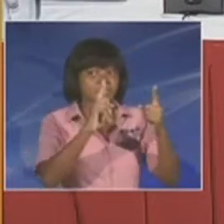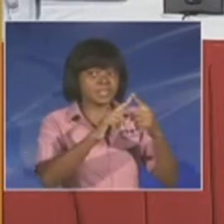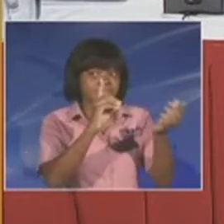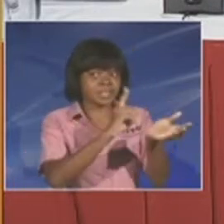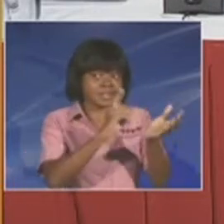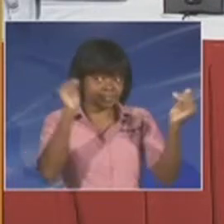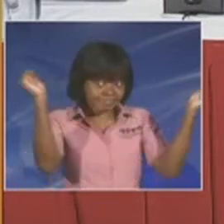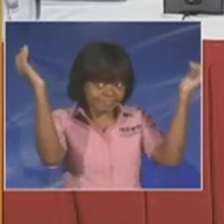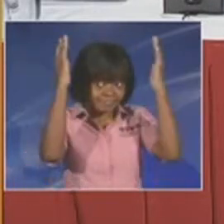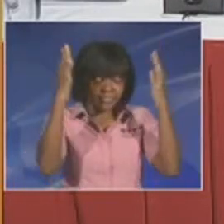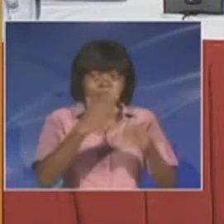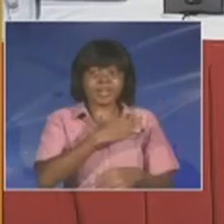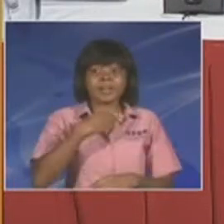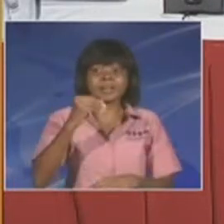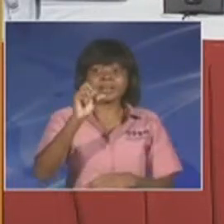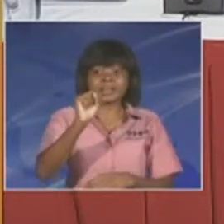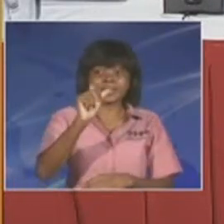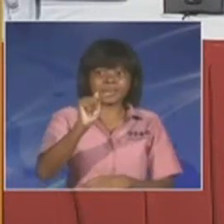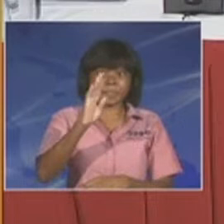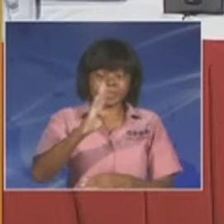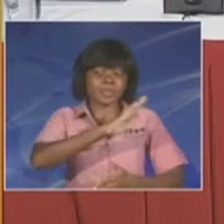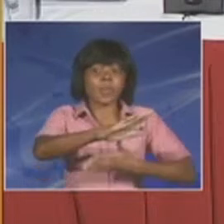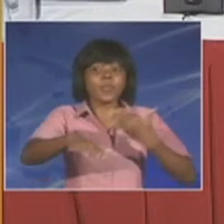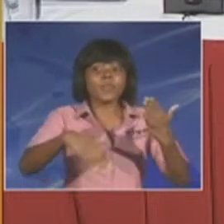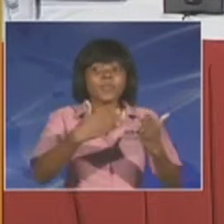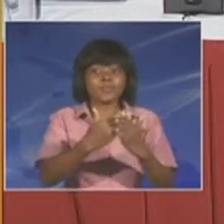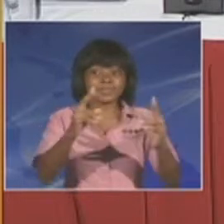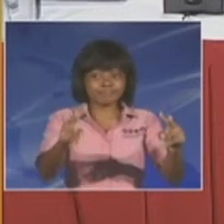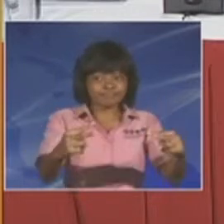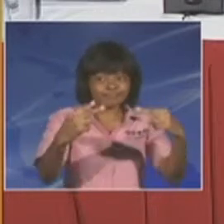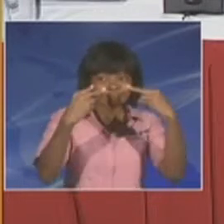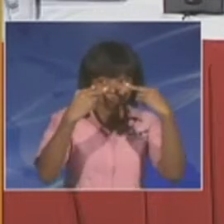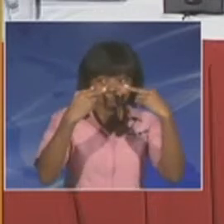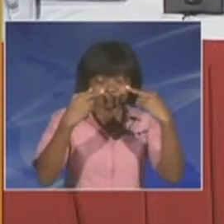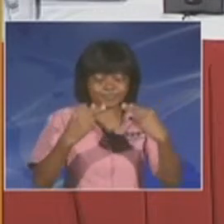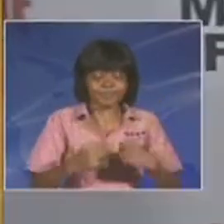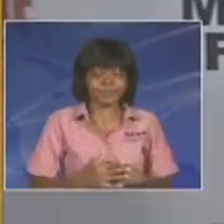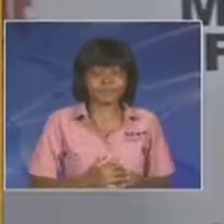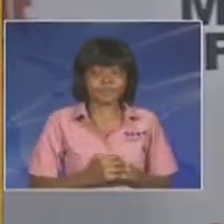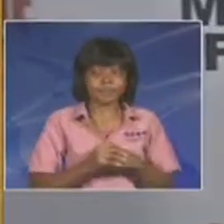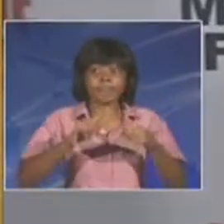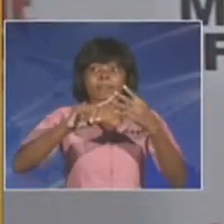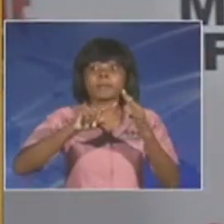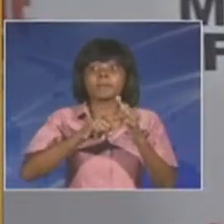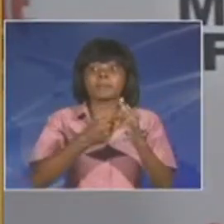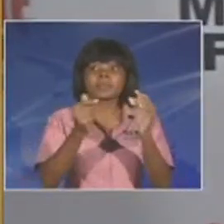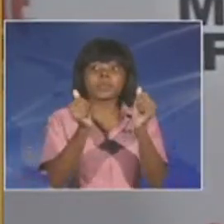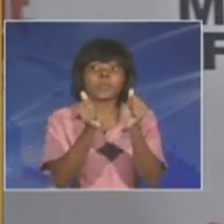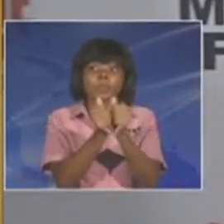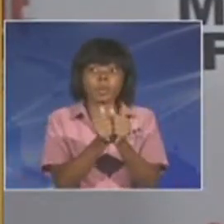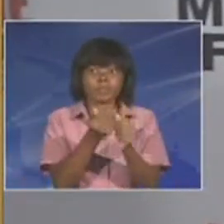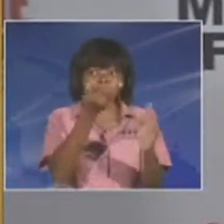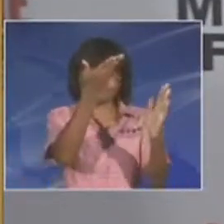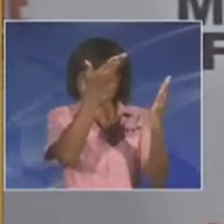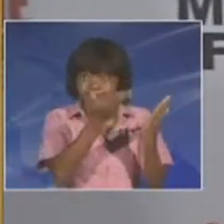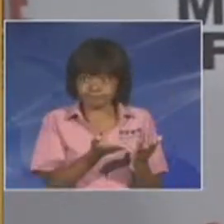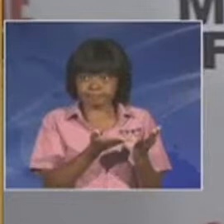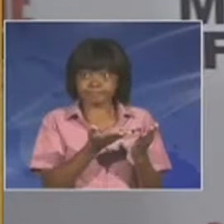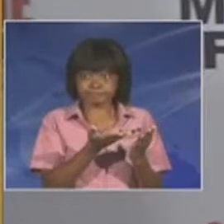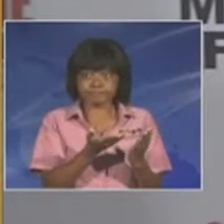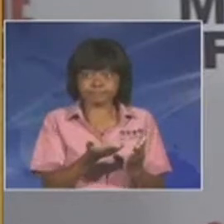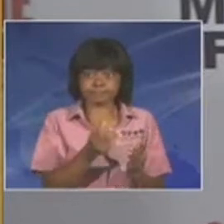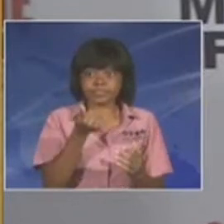Bernard, members of the media, members of the viewing and listening public. So we'll begin with the dashboard for the 15th of March